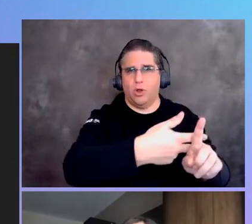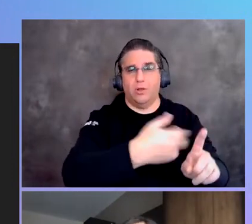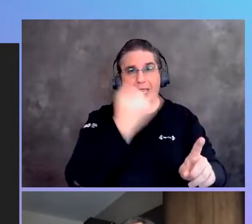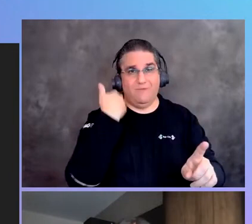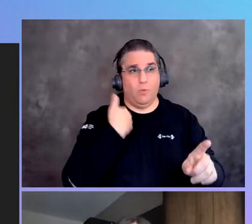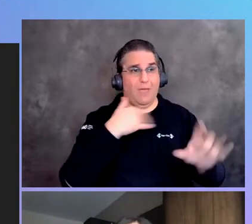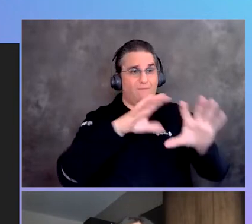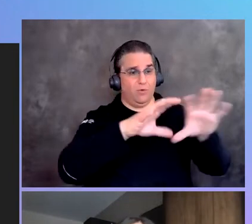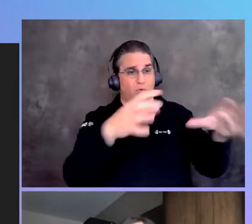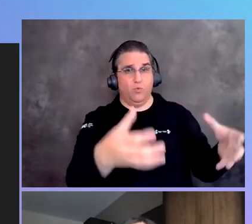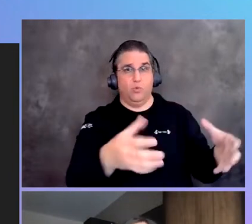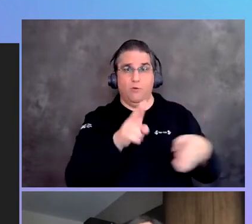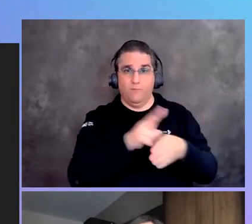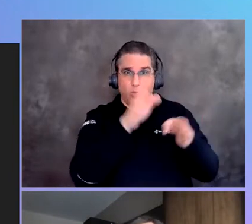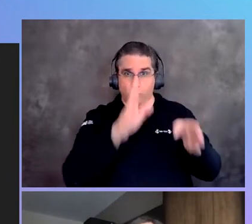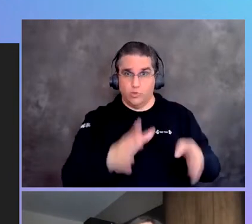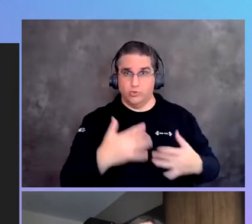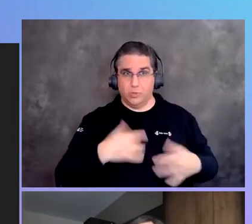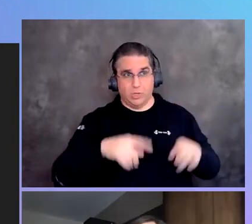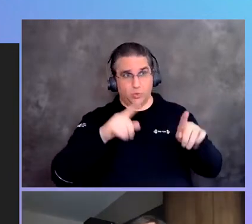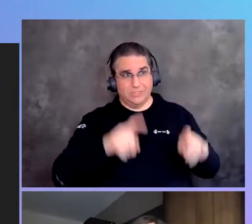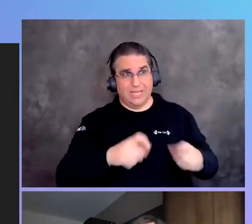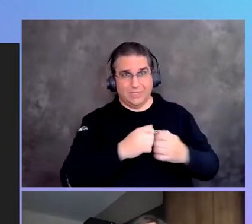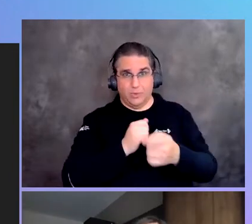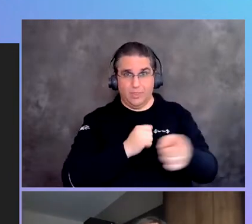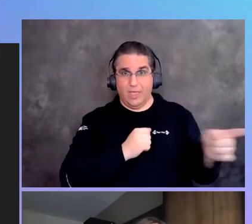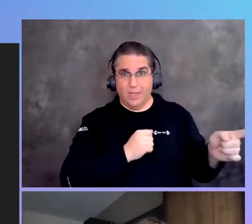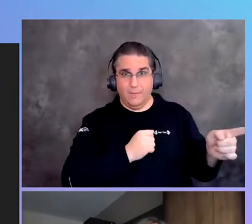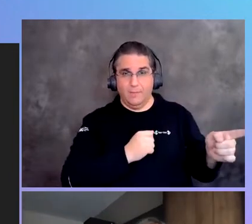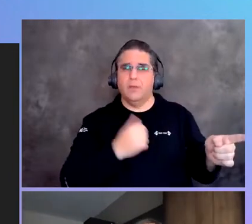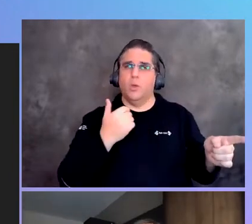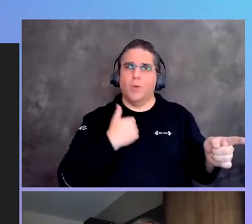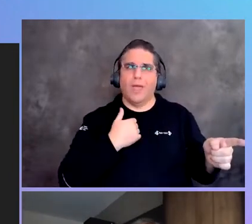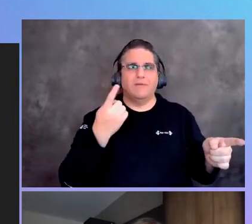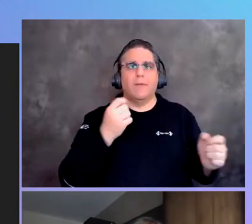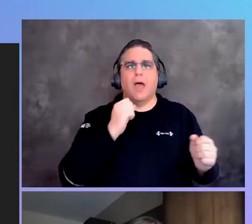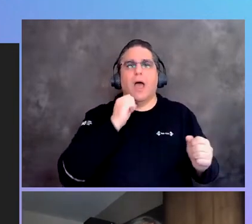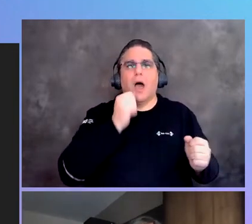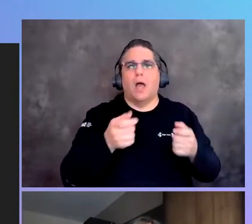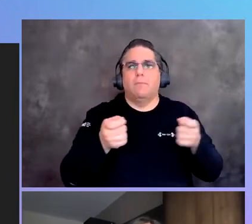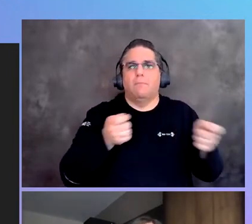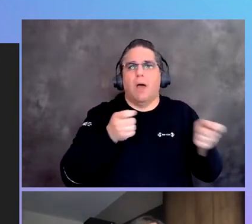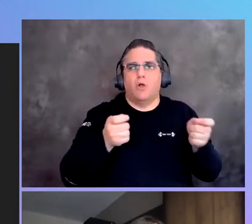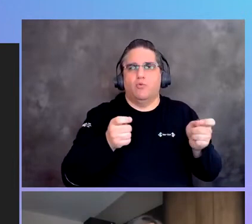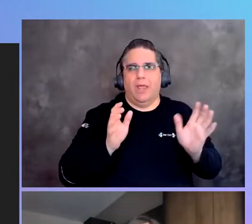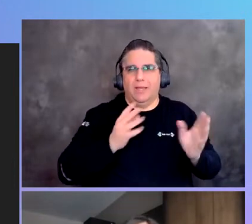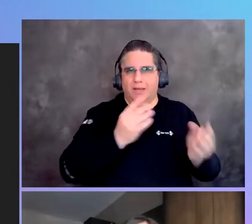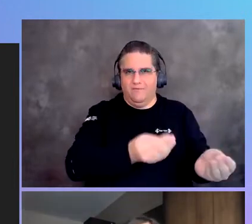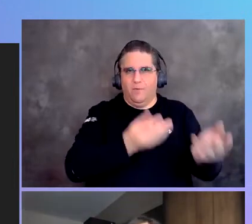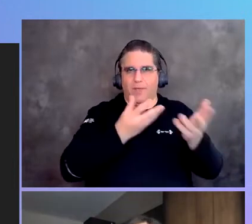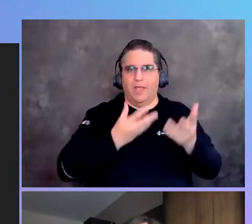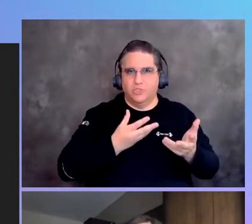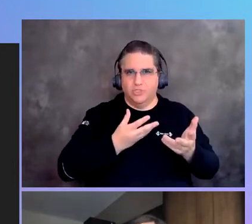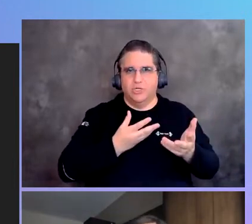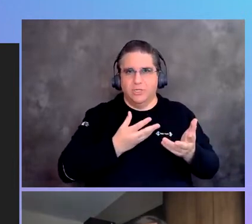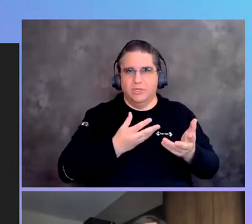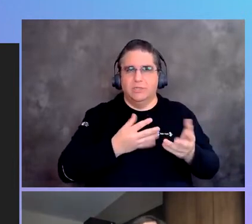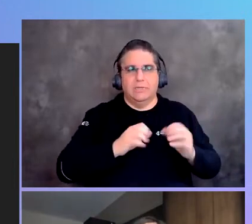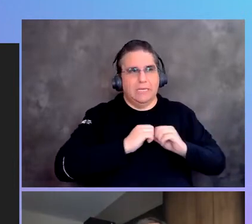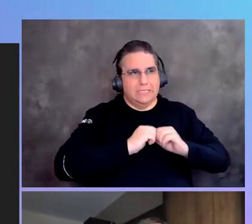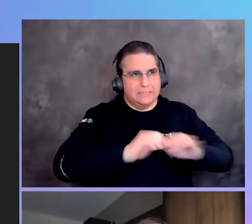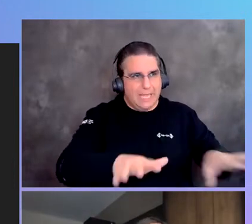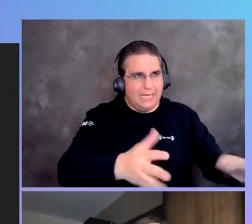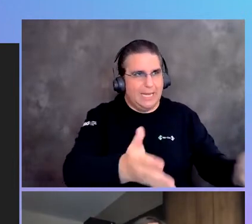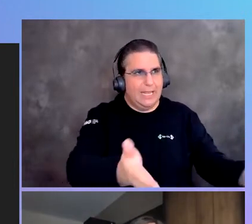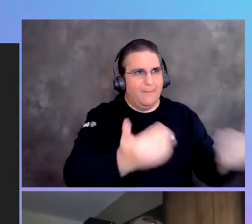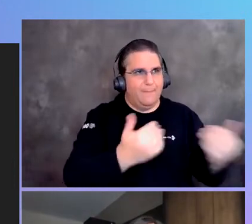that you usually test with, having this unmoderated source of information go out every 3 to 6 months